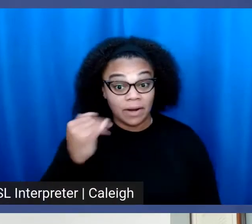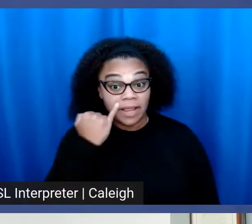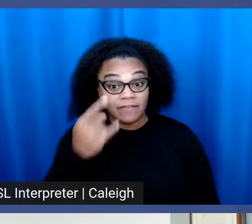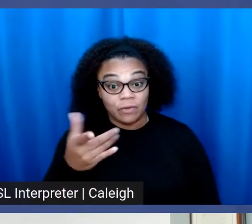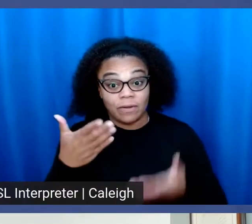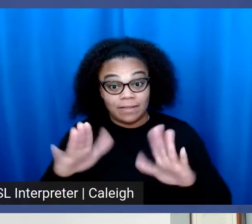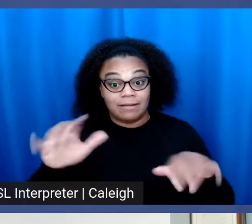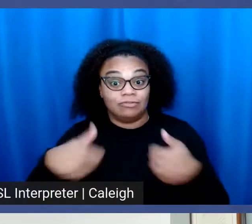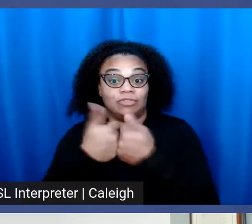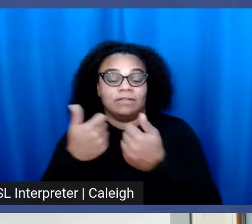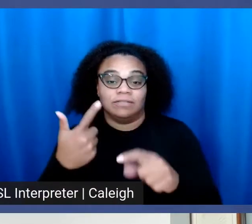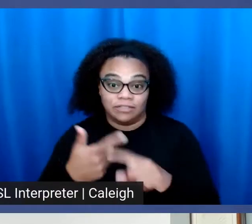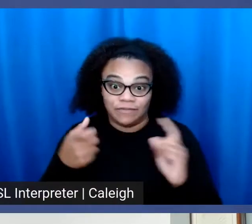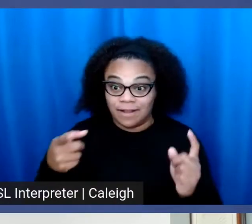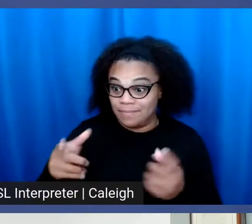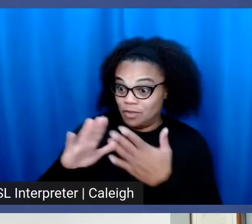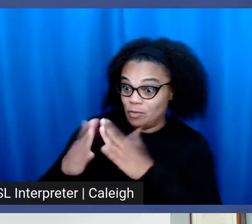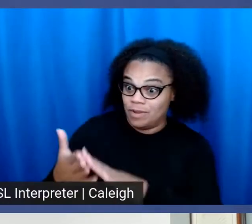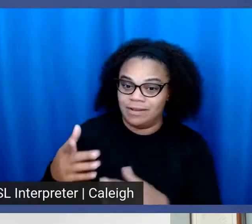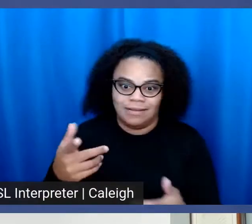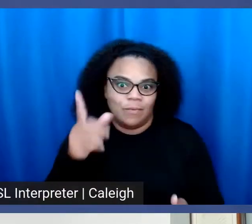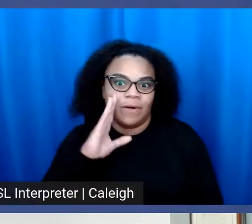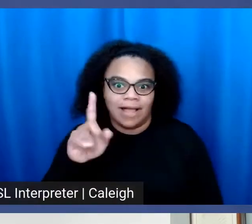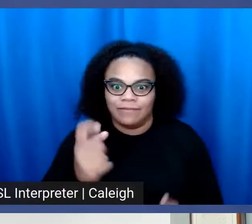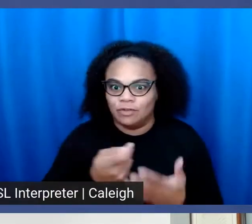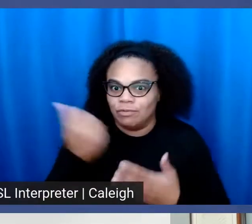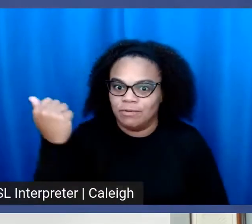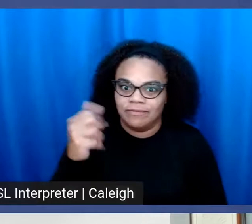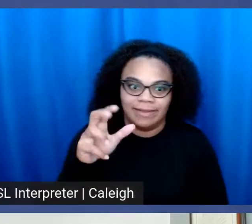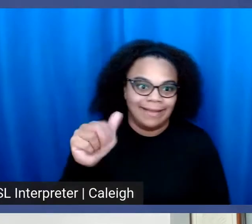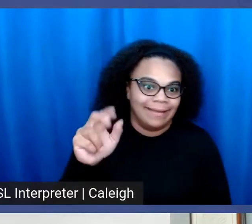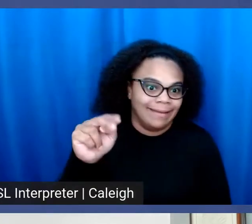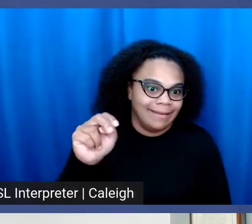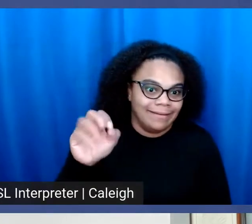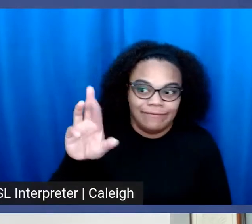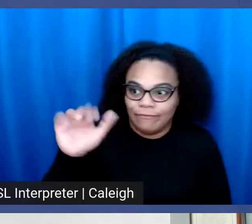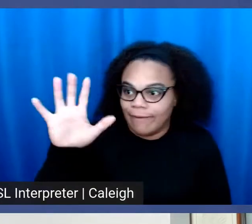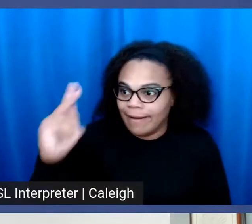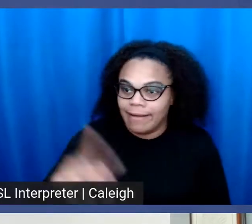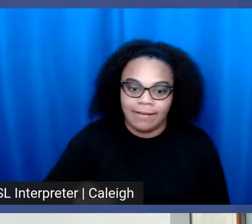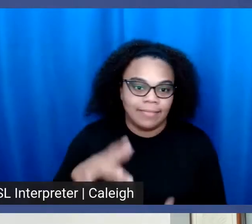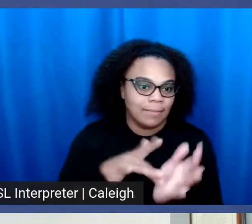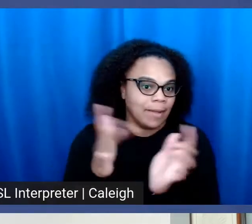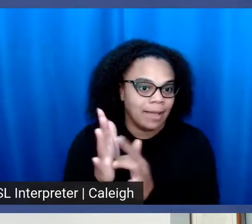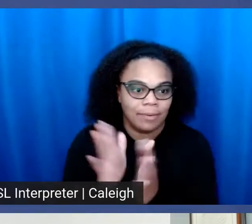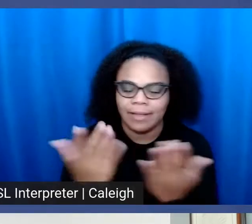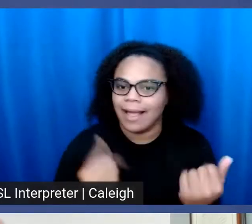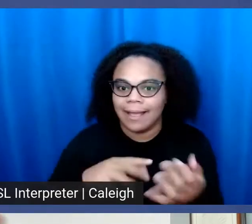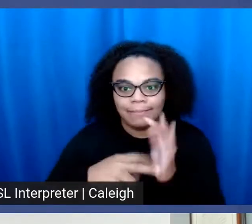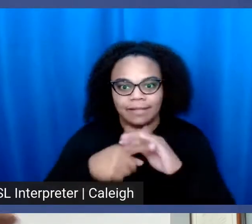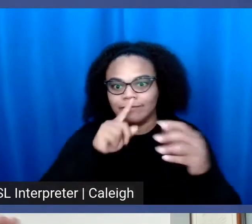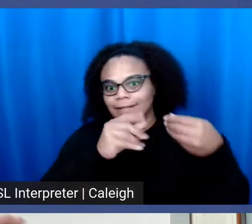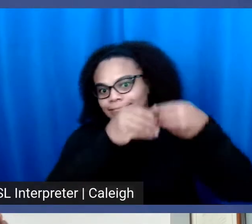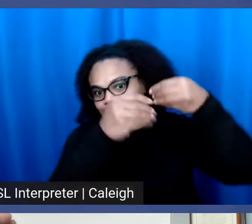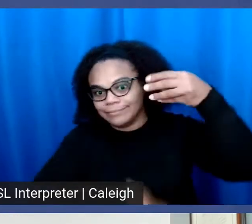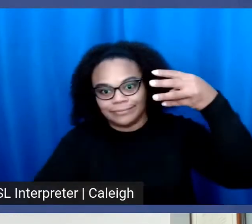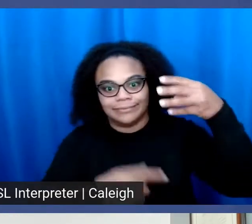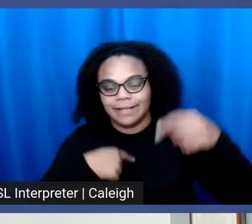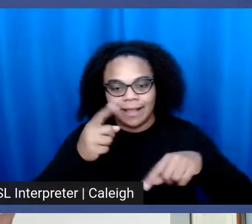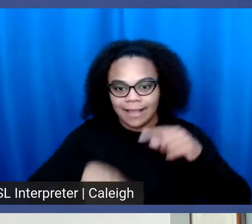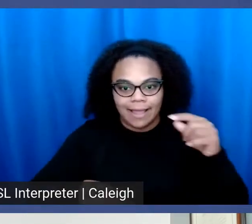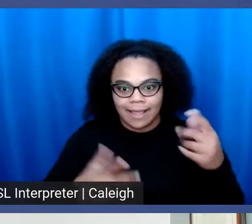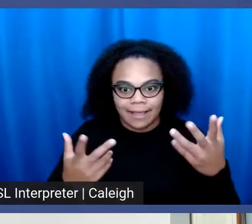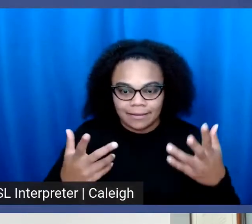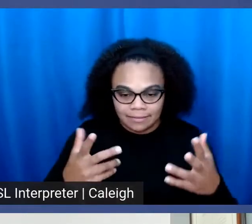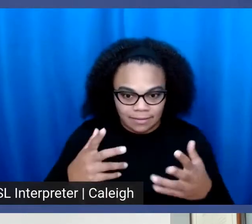pulling down everything from Anne Frank to the Bible, as we also saw this week. I mean, the headlines are such that I can't keep up these days. Each time I think I've seen, the worst of it, I get